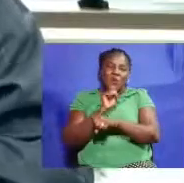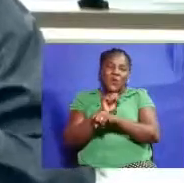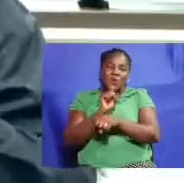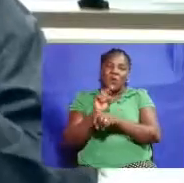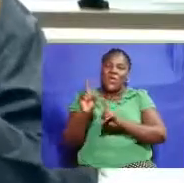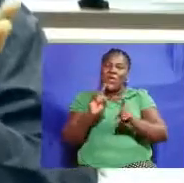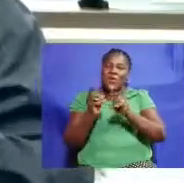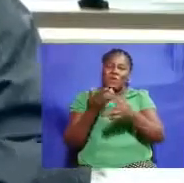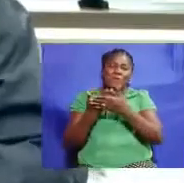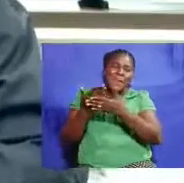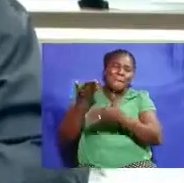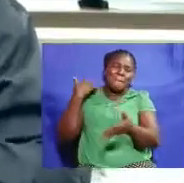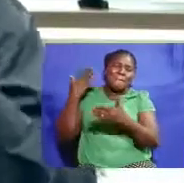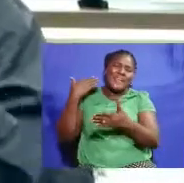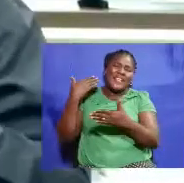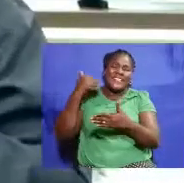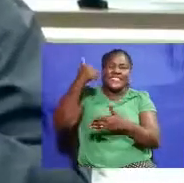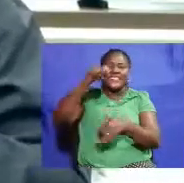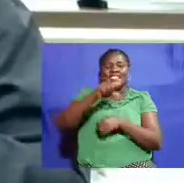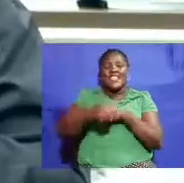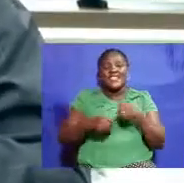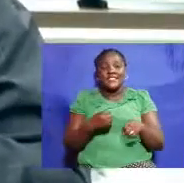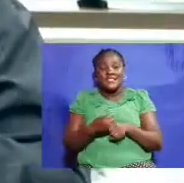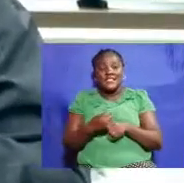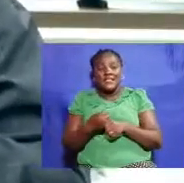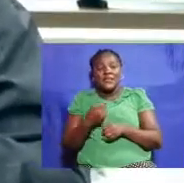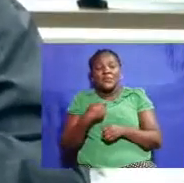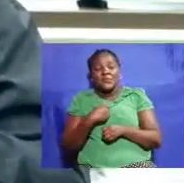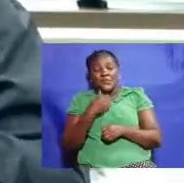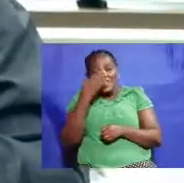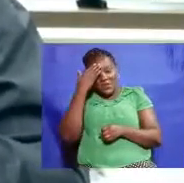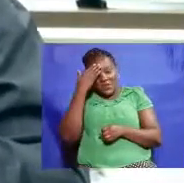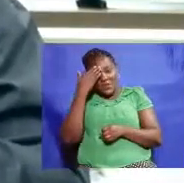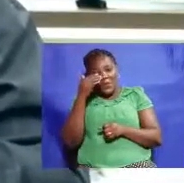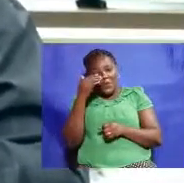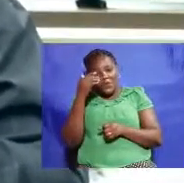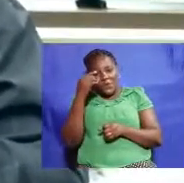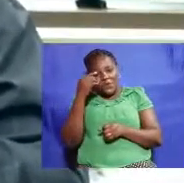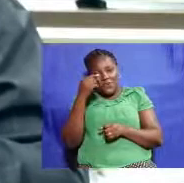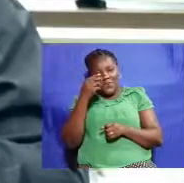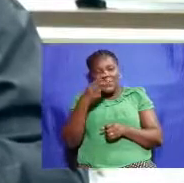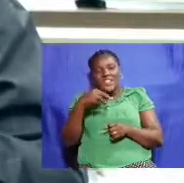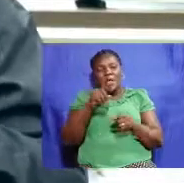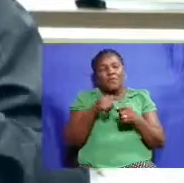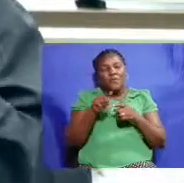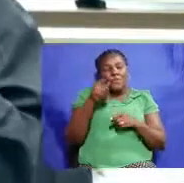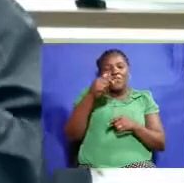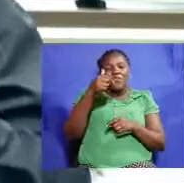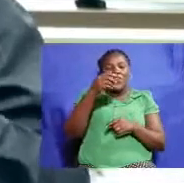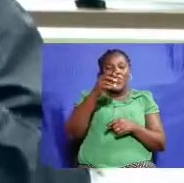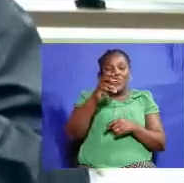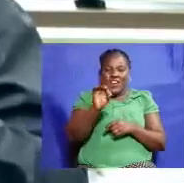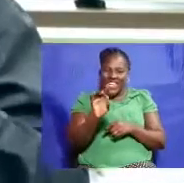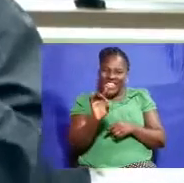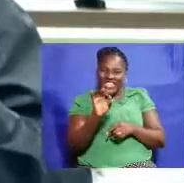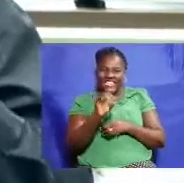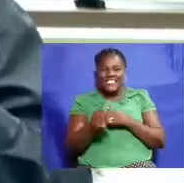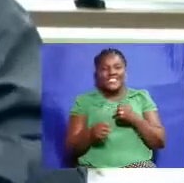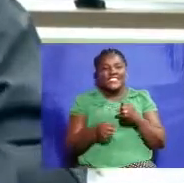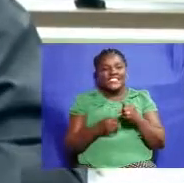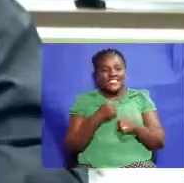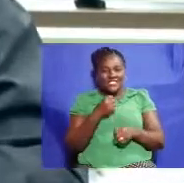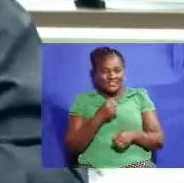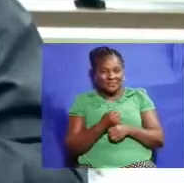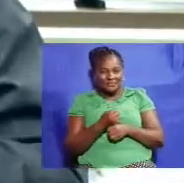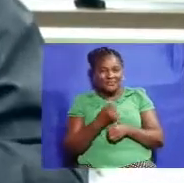the past 10 years. And for me, I would say I've known them for the past 8 years, where I've been directly involved in some of their